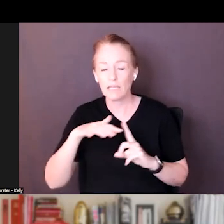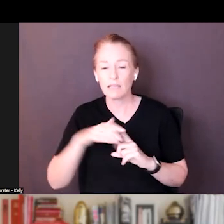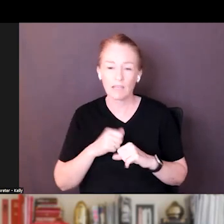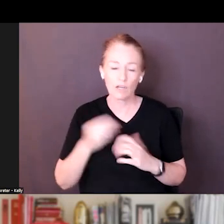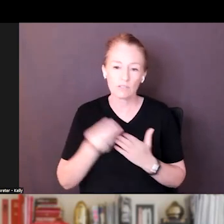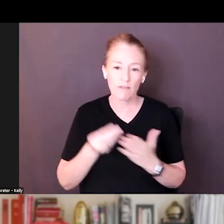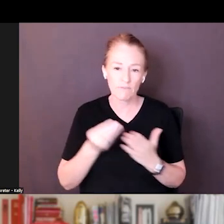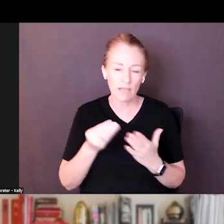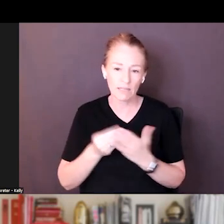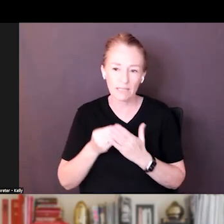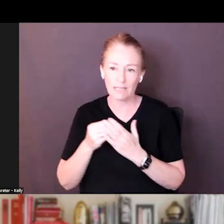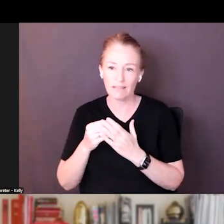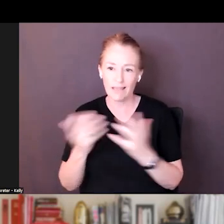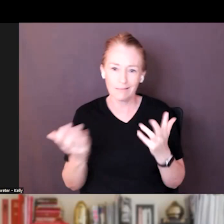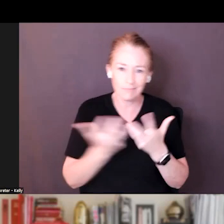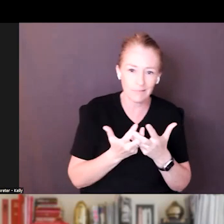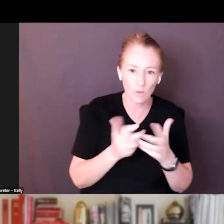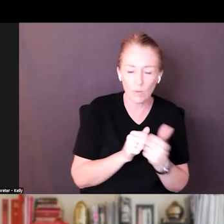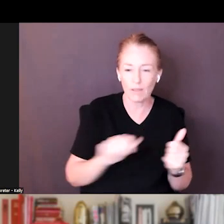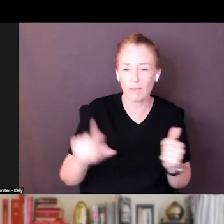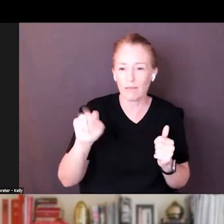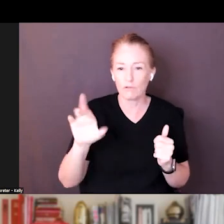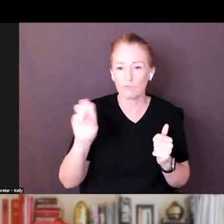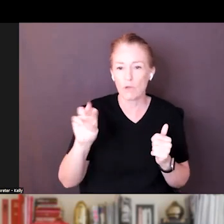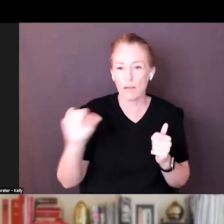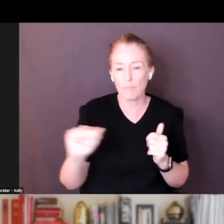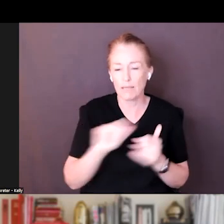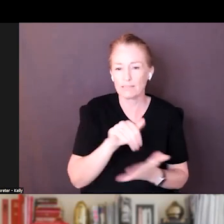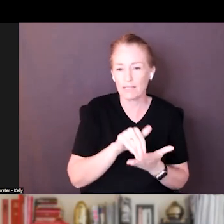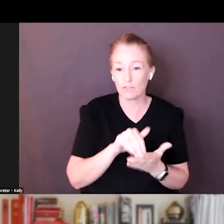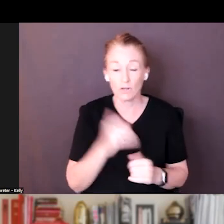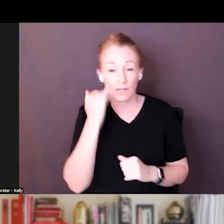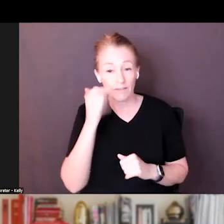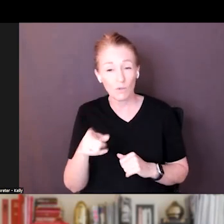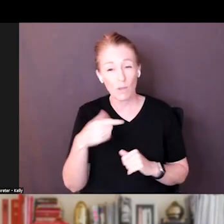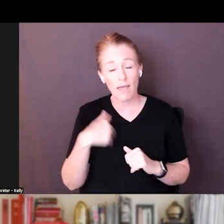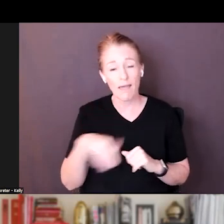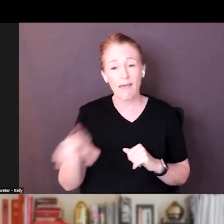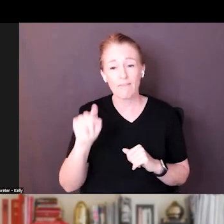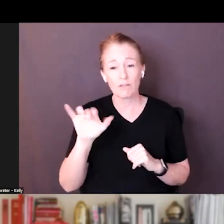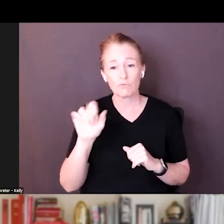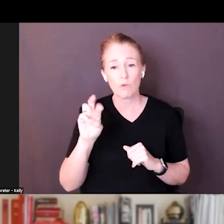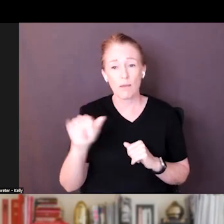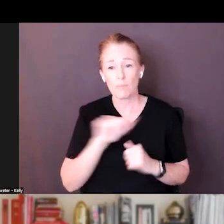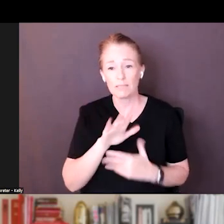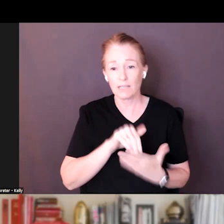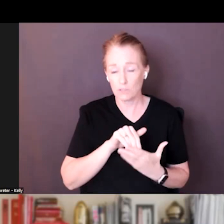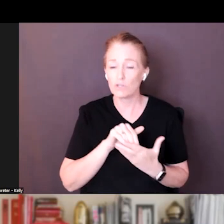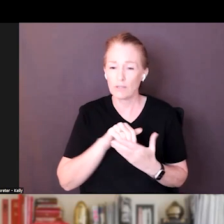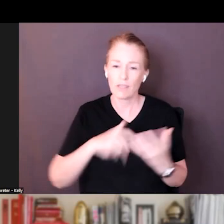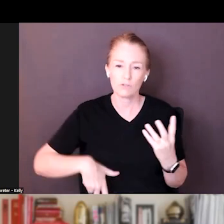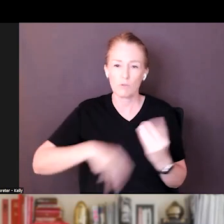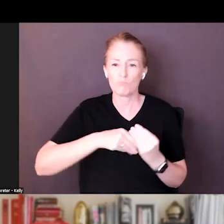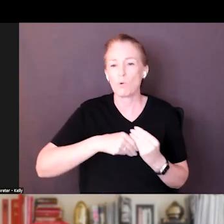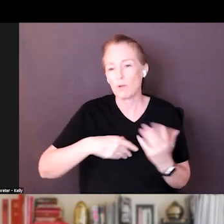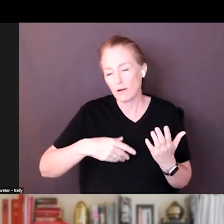trauma center. If you have a trauma center, you get some additional funding related to that. And then there's different levels of trauma centers.